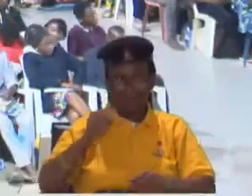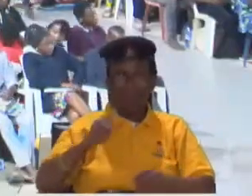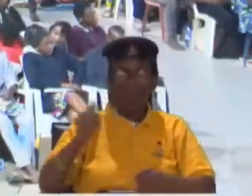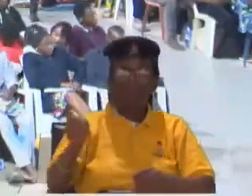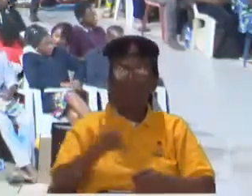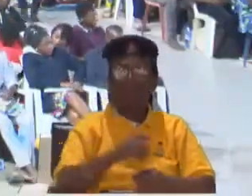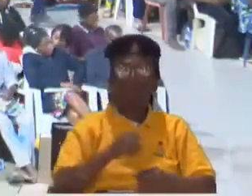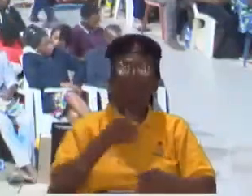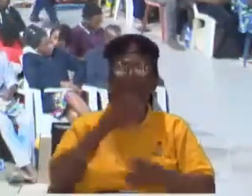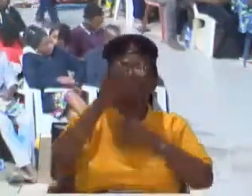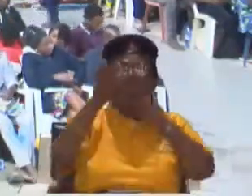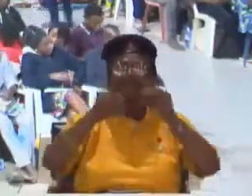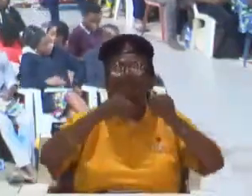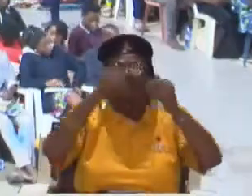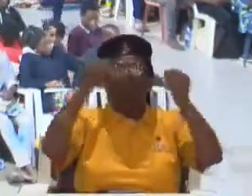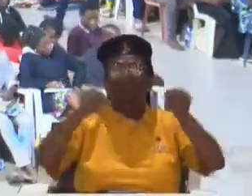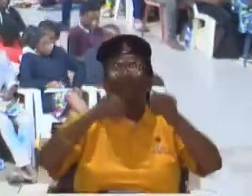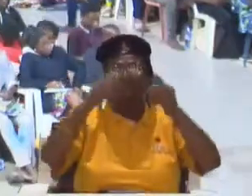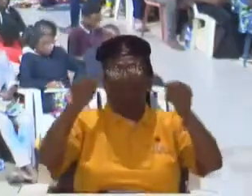hallelujah.